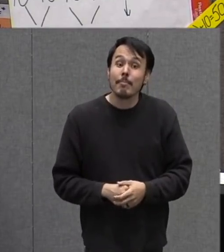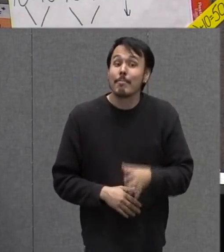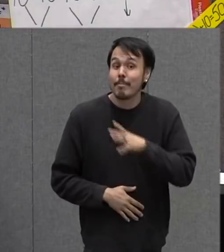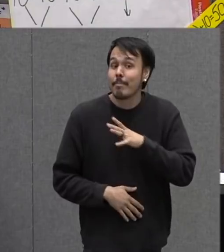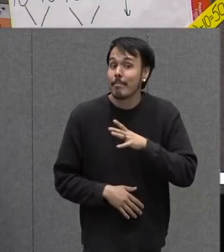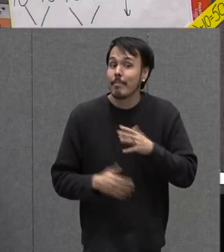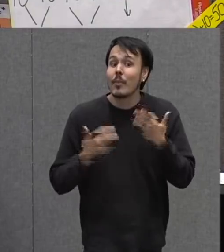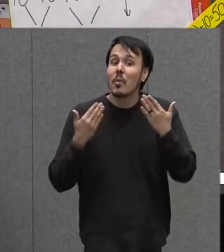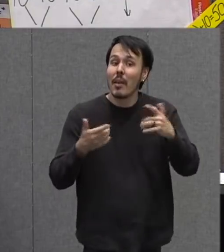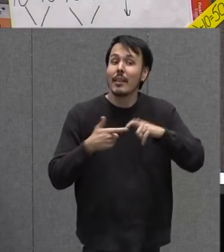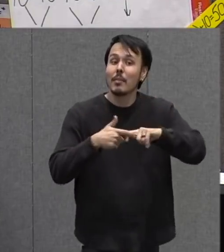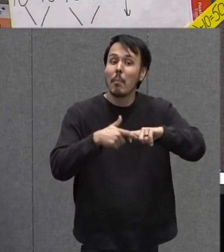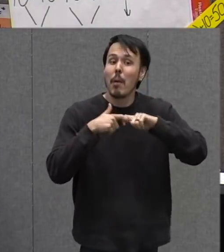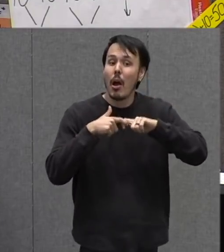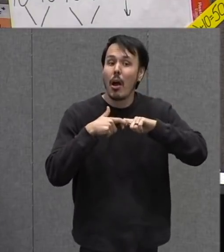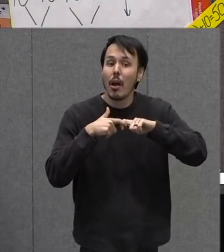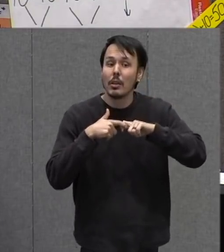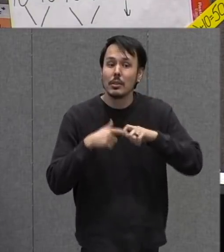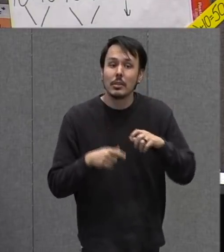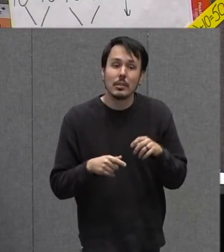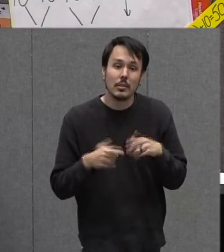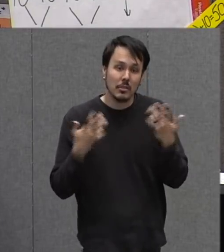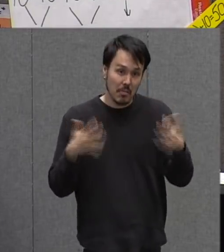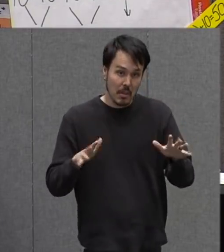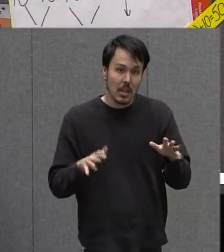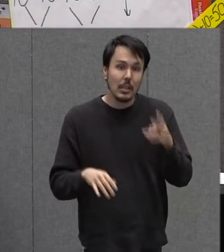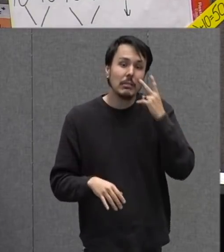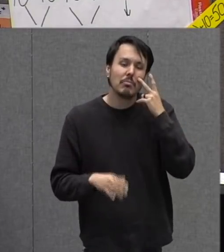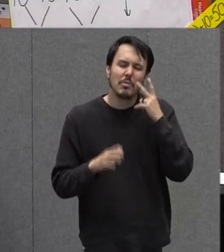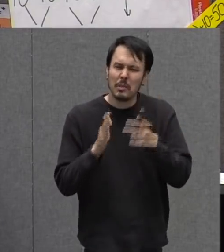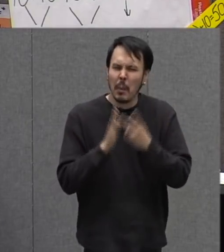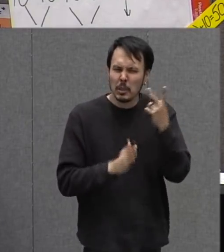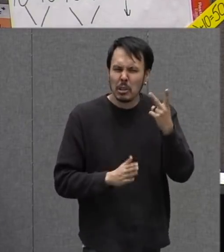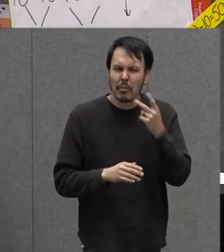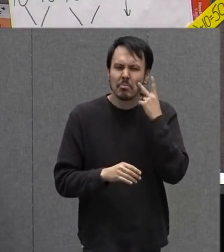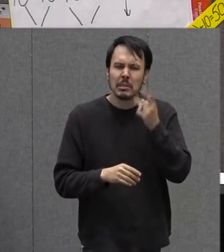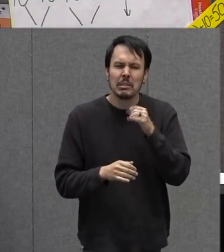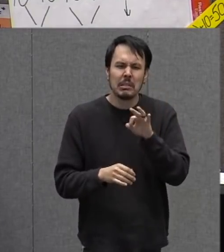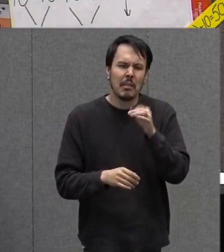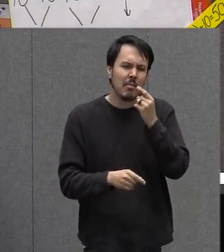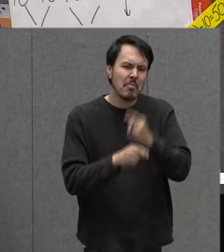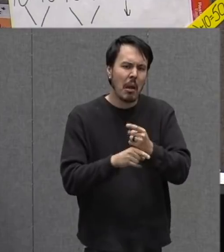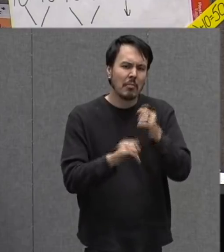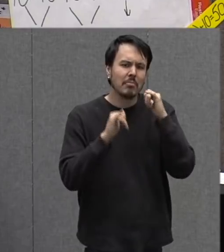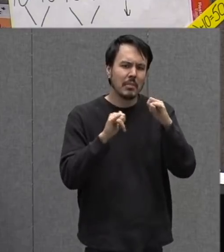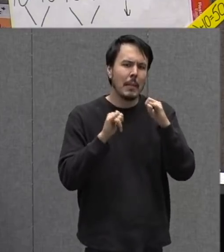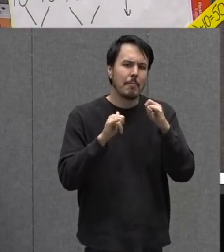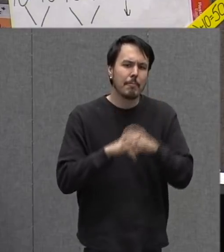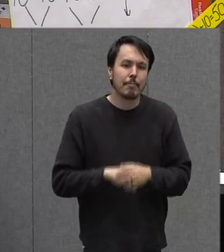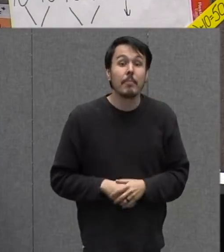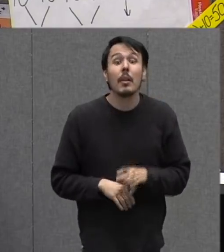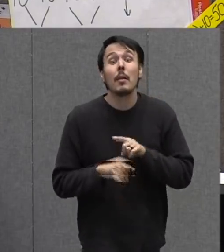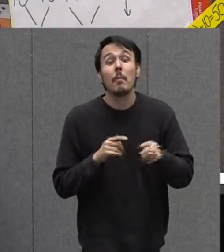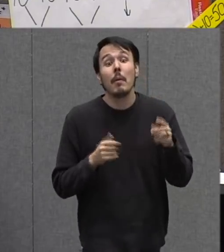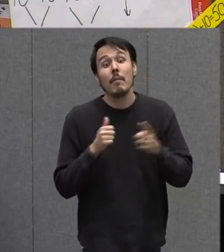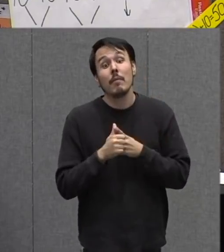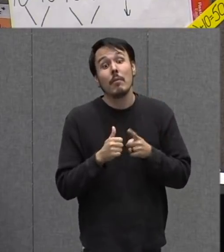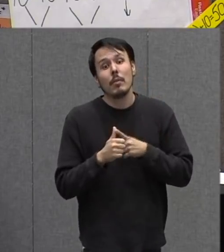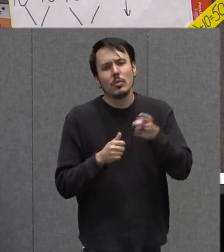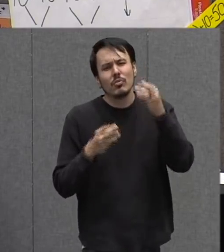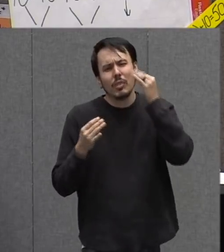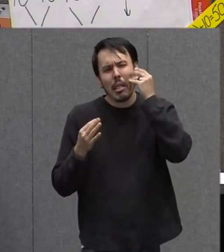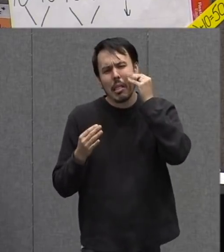try it on your own, and then double check your work. But think about that. How would you approach this?